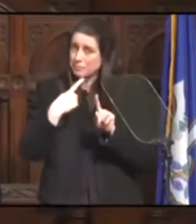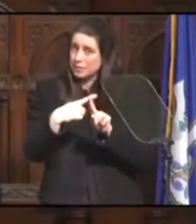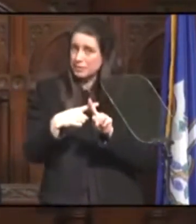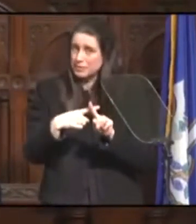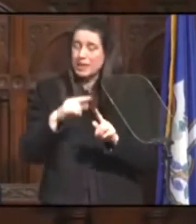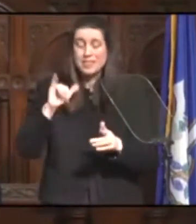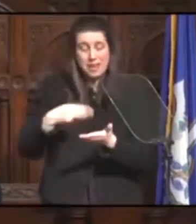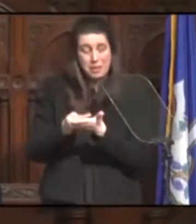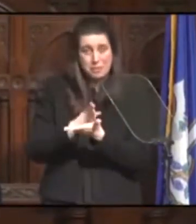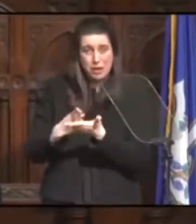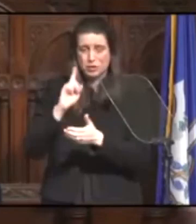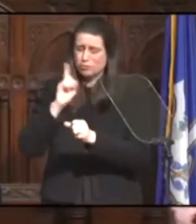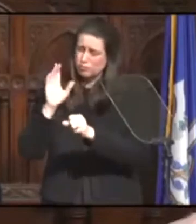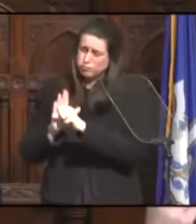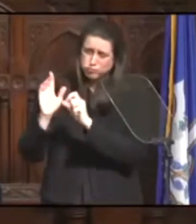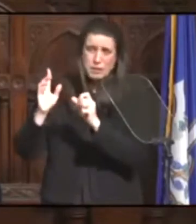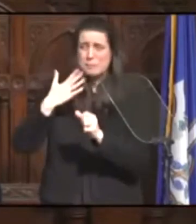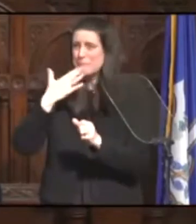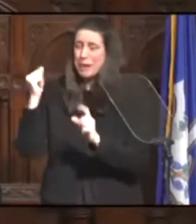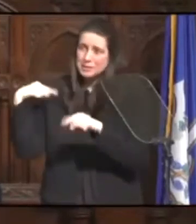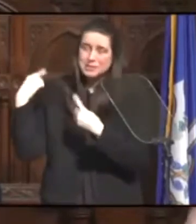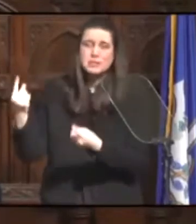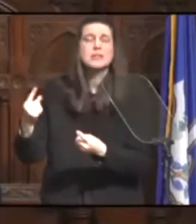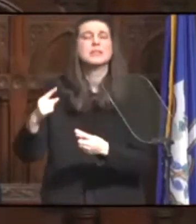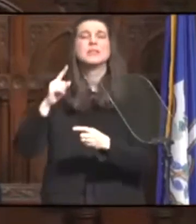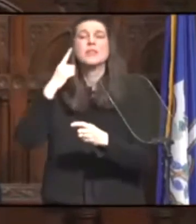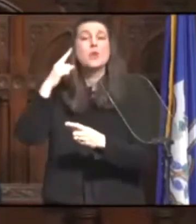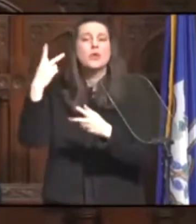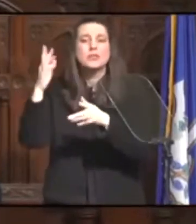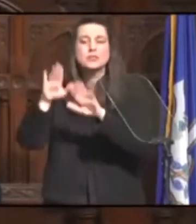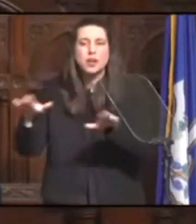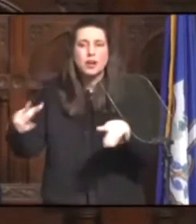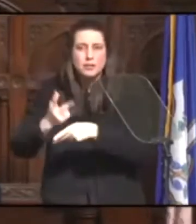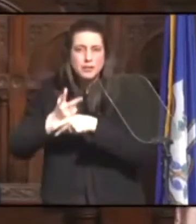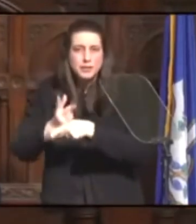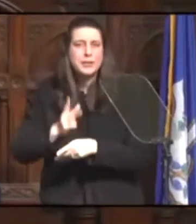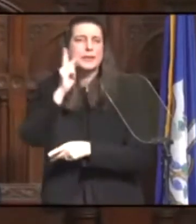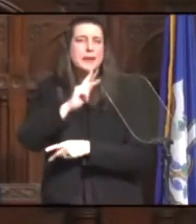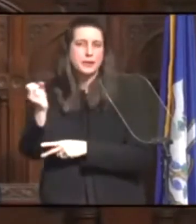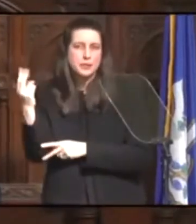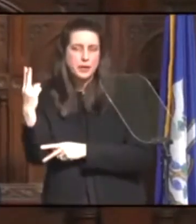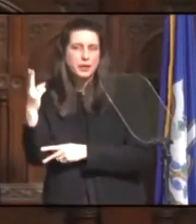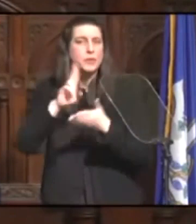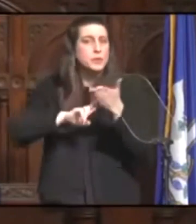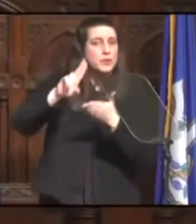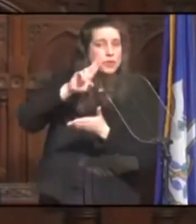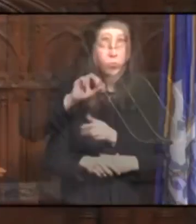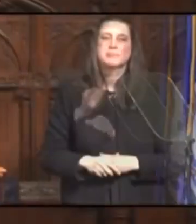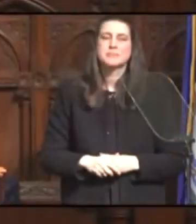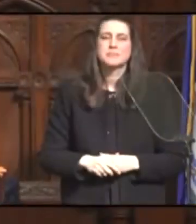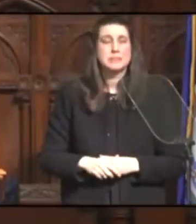to child care, K through 12 education, our universities, workforce training, and the